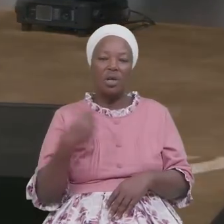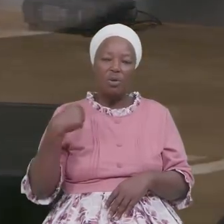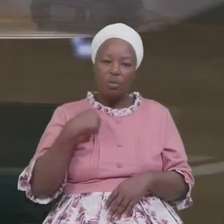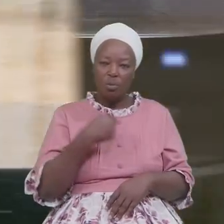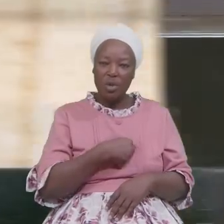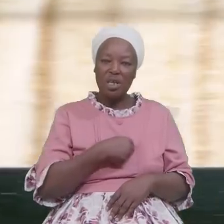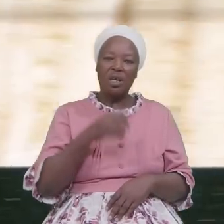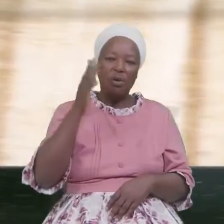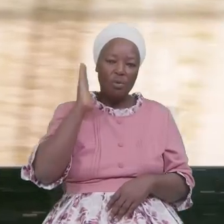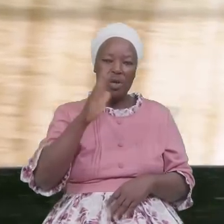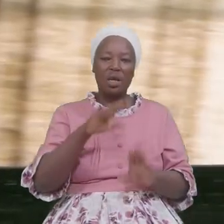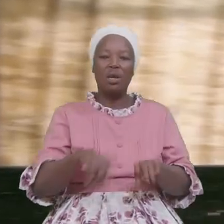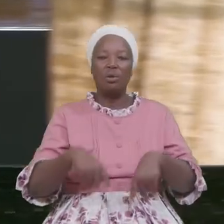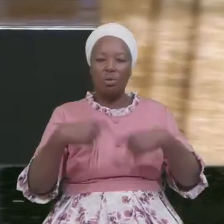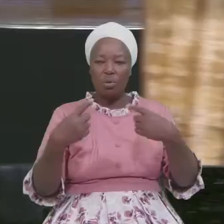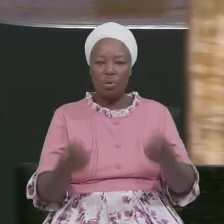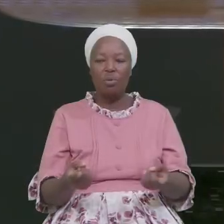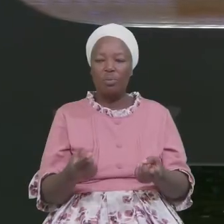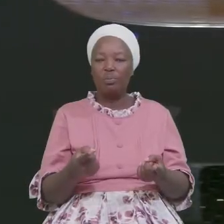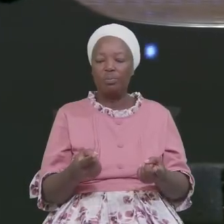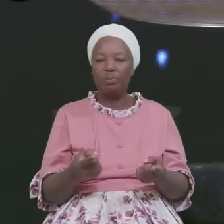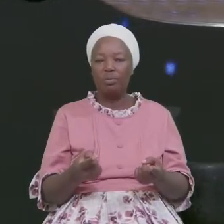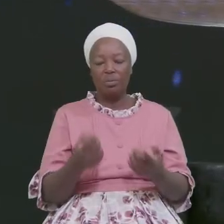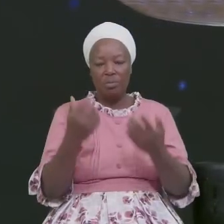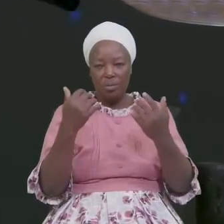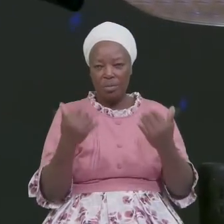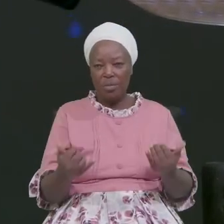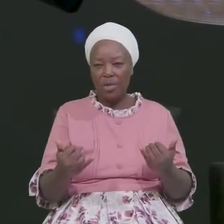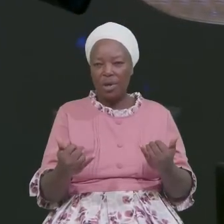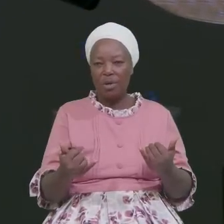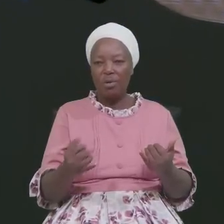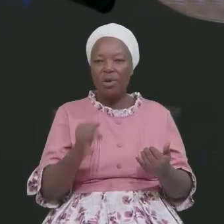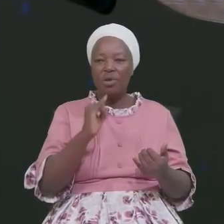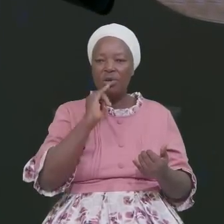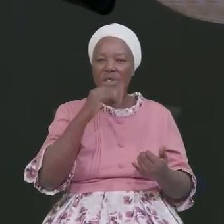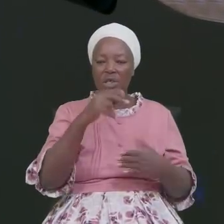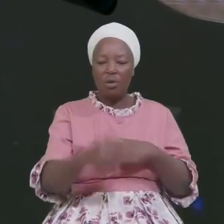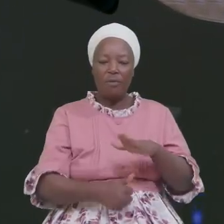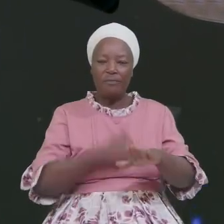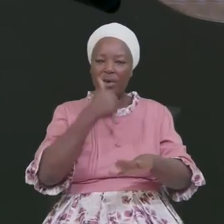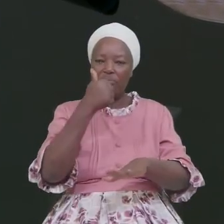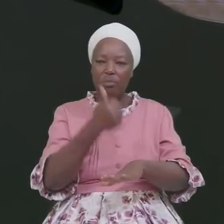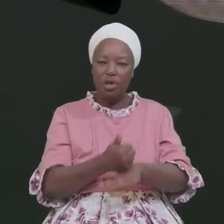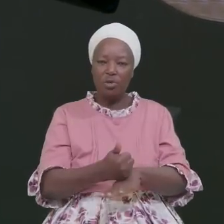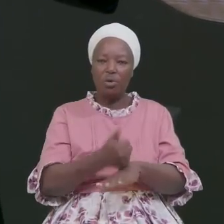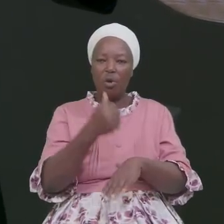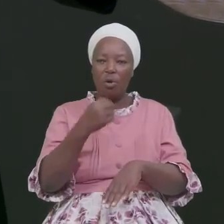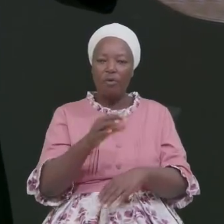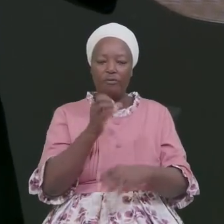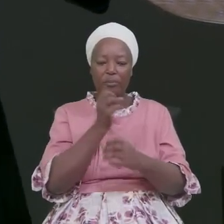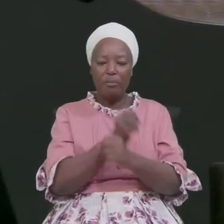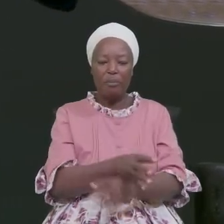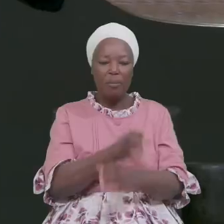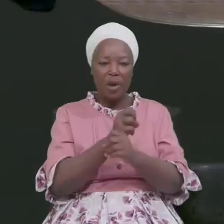we will go. Now, the confirmation of marching